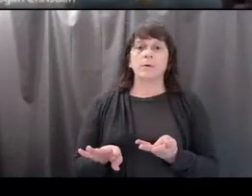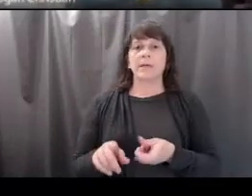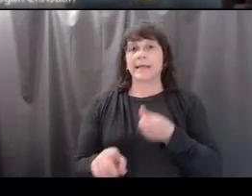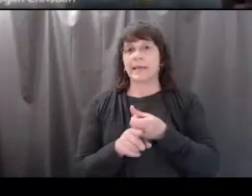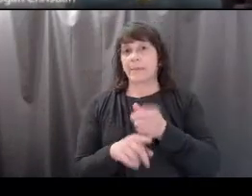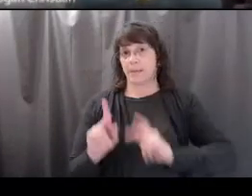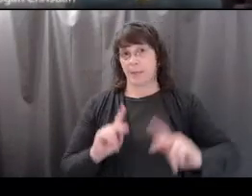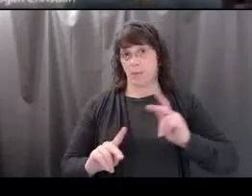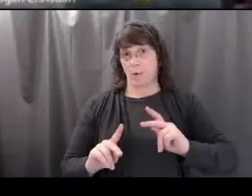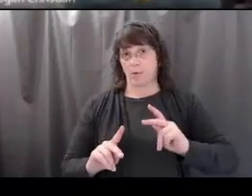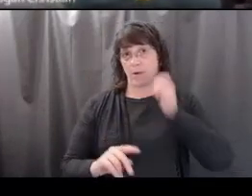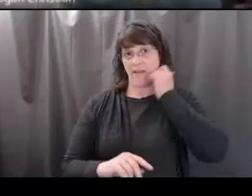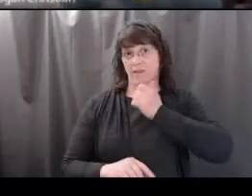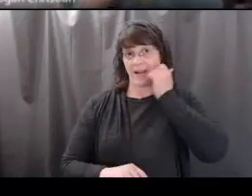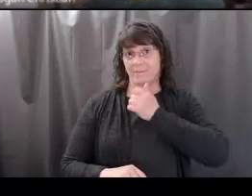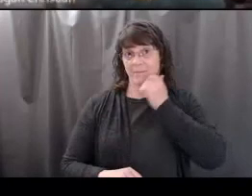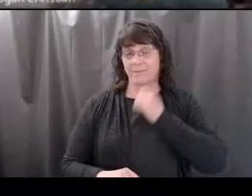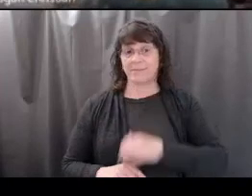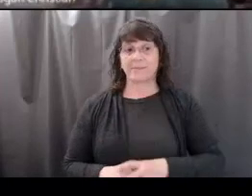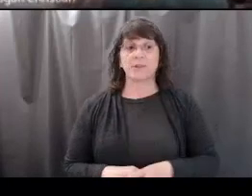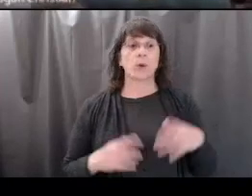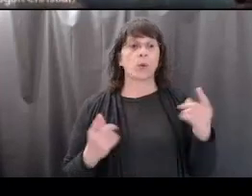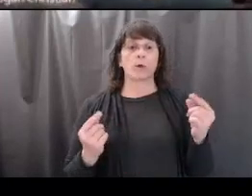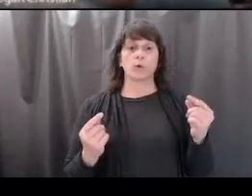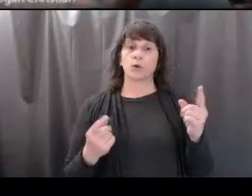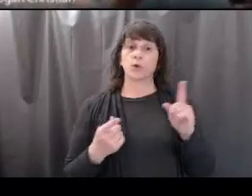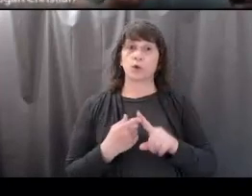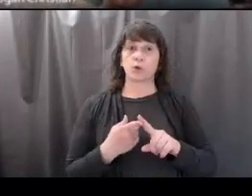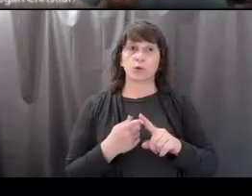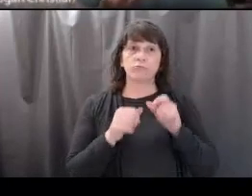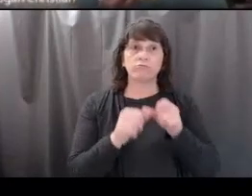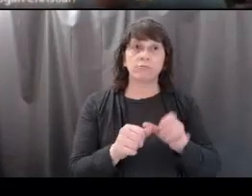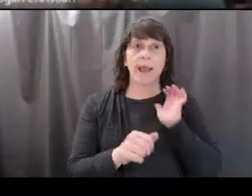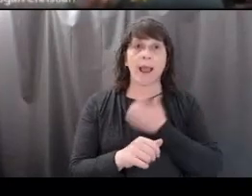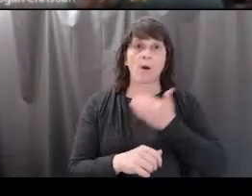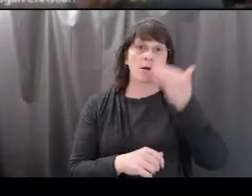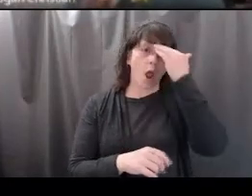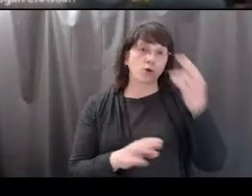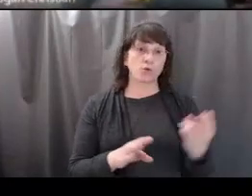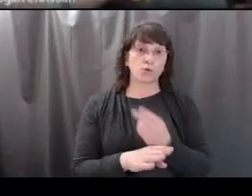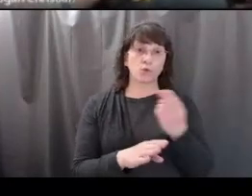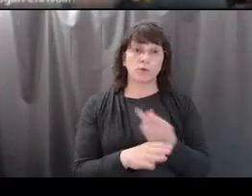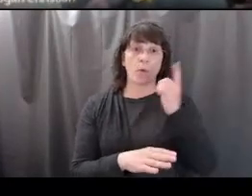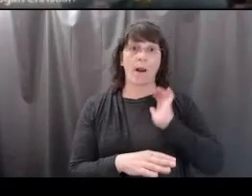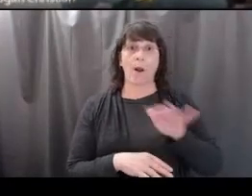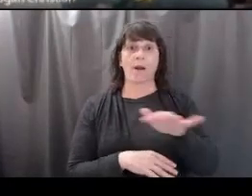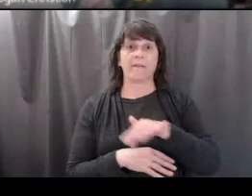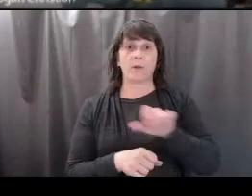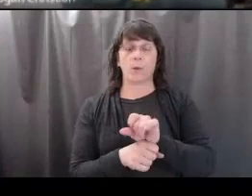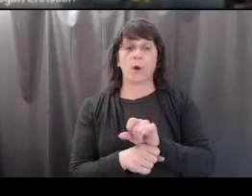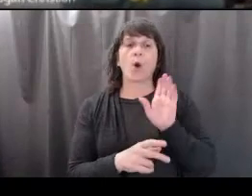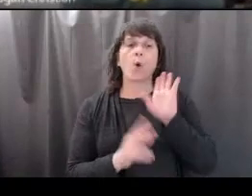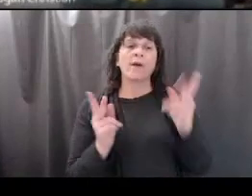impacts people every single day. So what we're going to do to carry on our knowledge and apply it for our field work is we're going to calculate